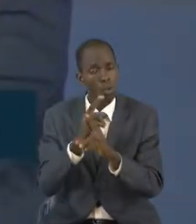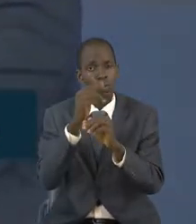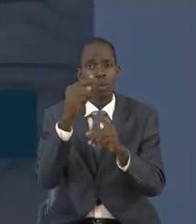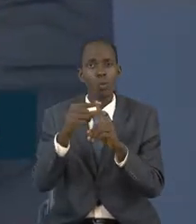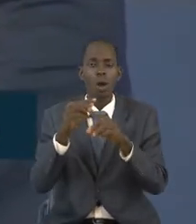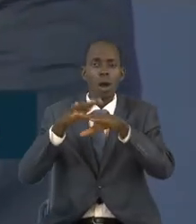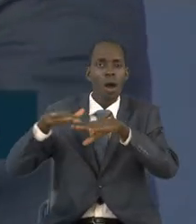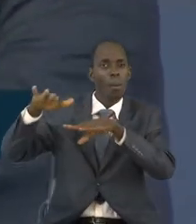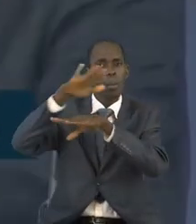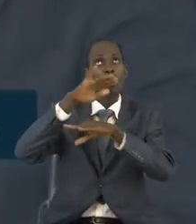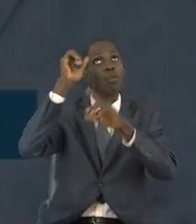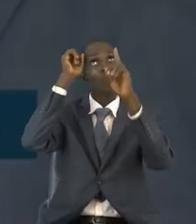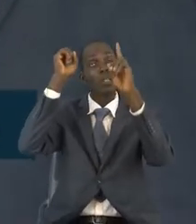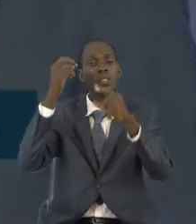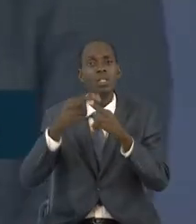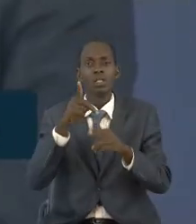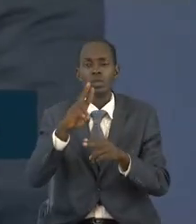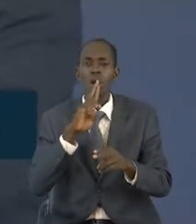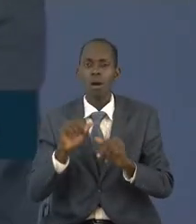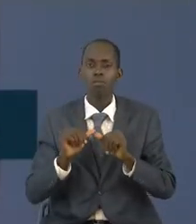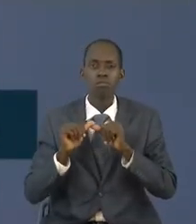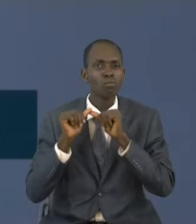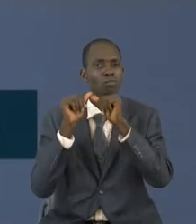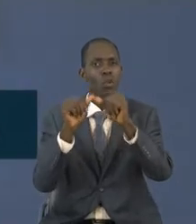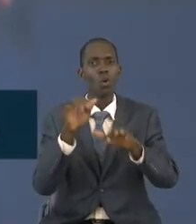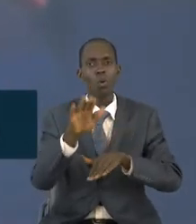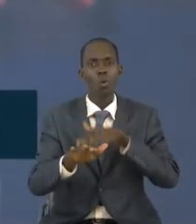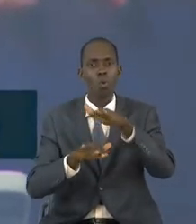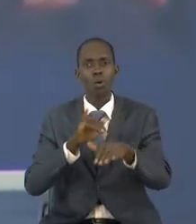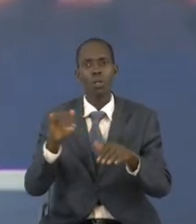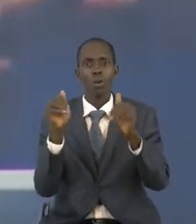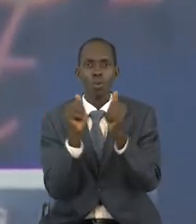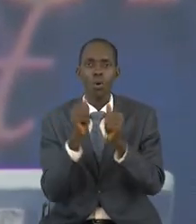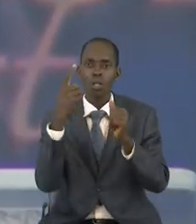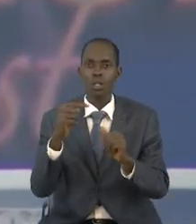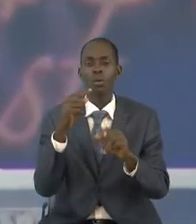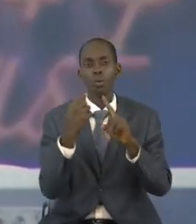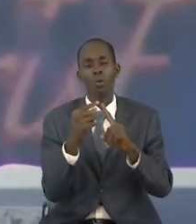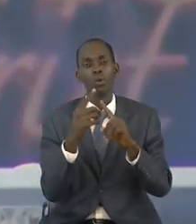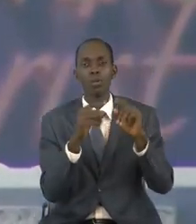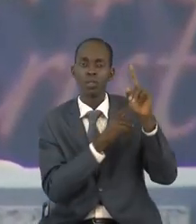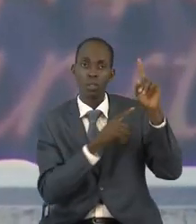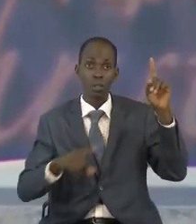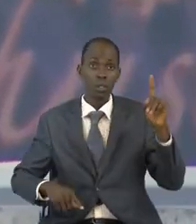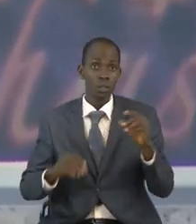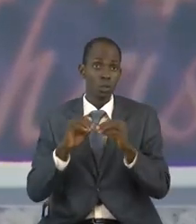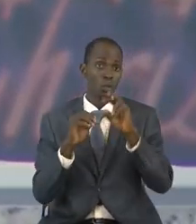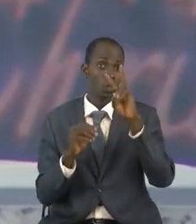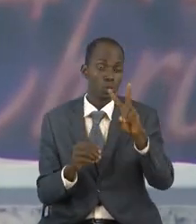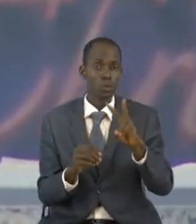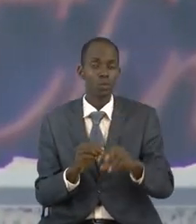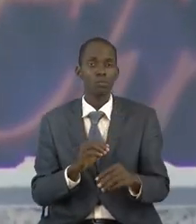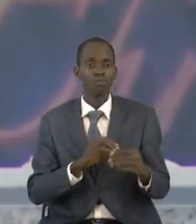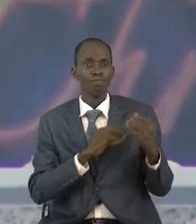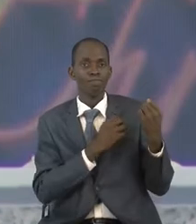name. And you are consistently walking with the Lord of the word. Number two, courageously